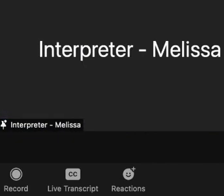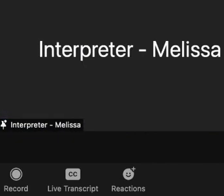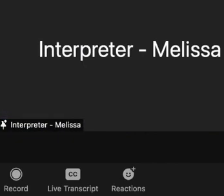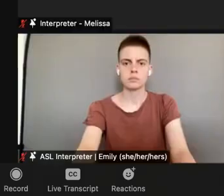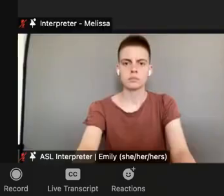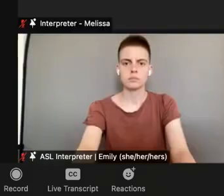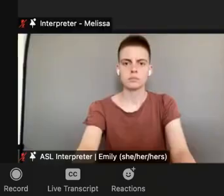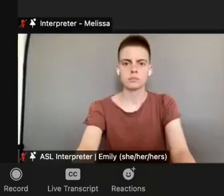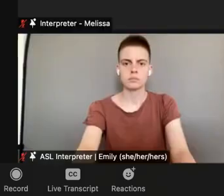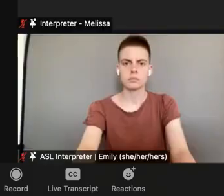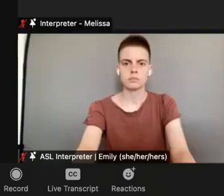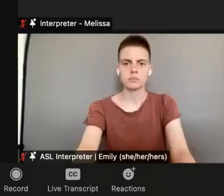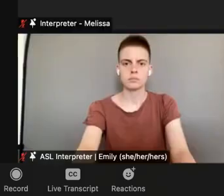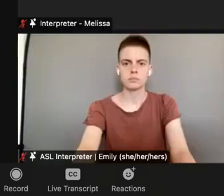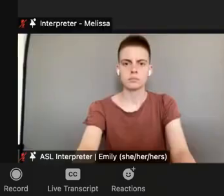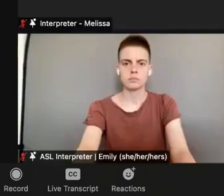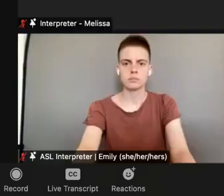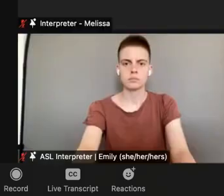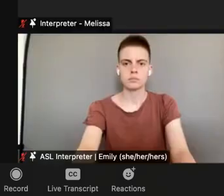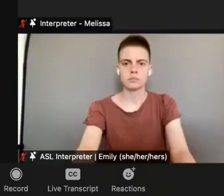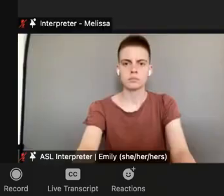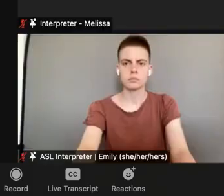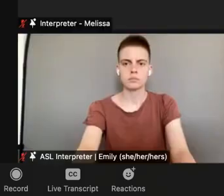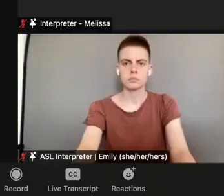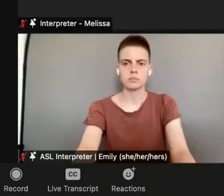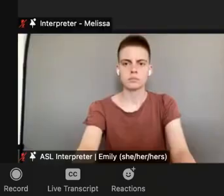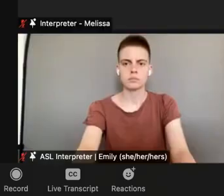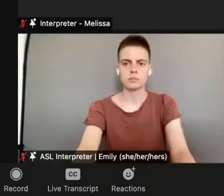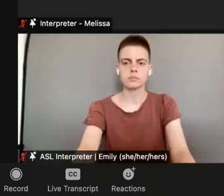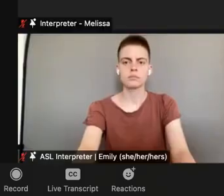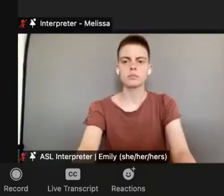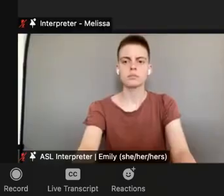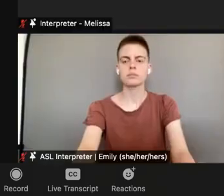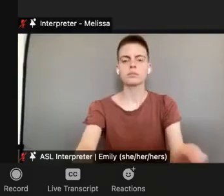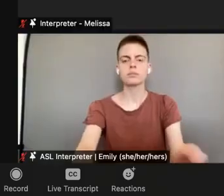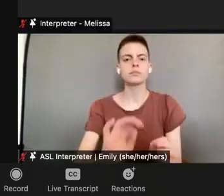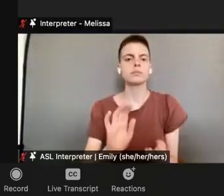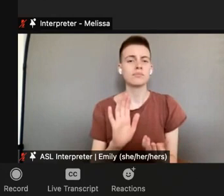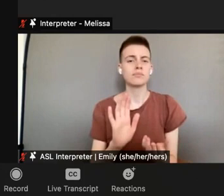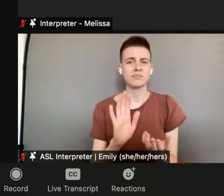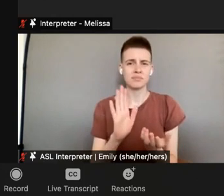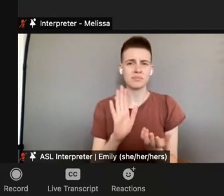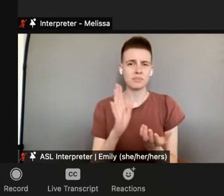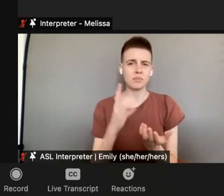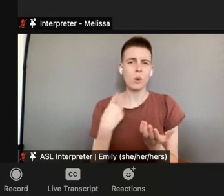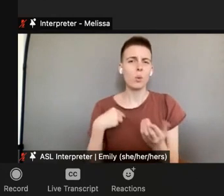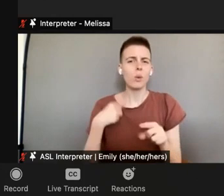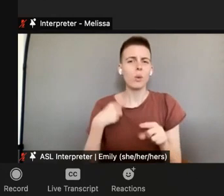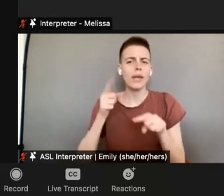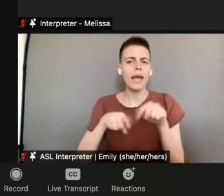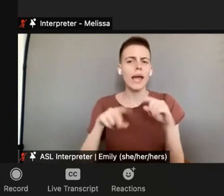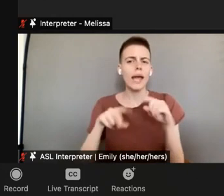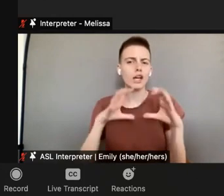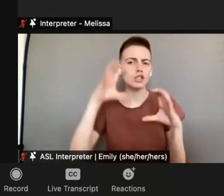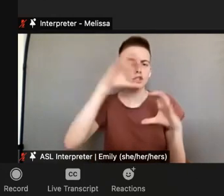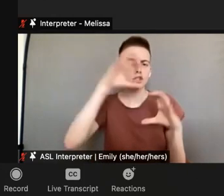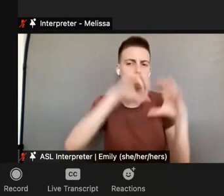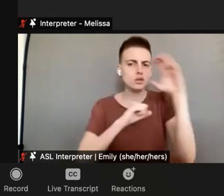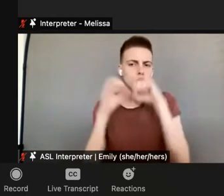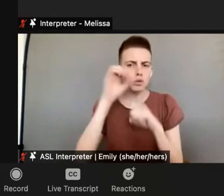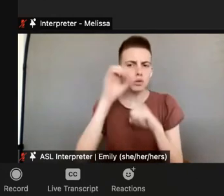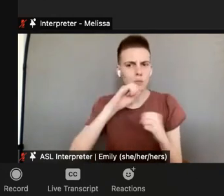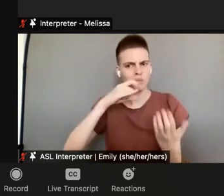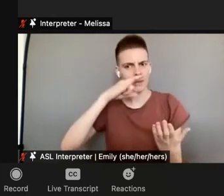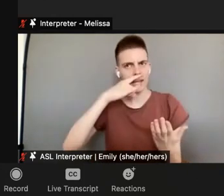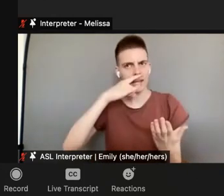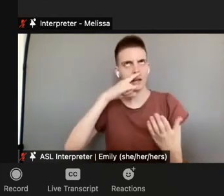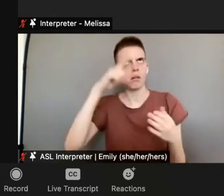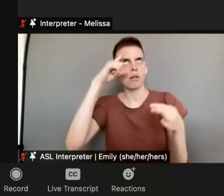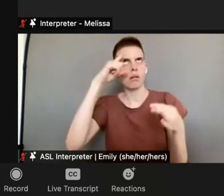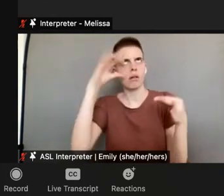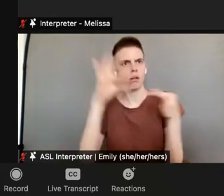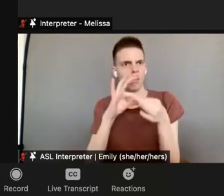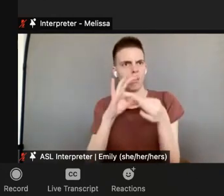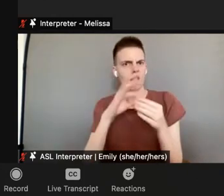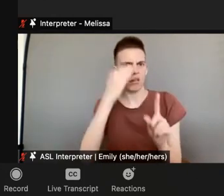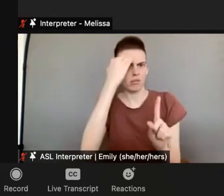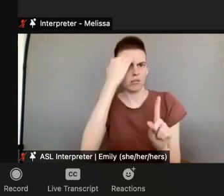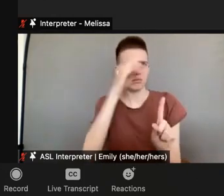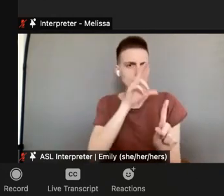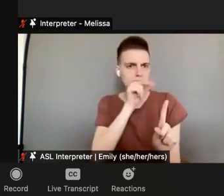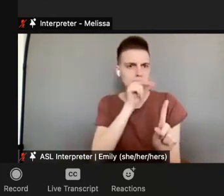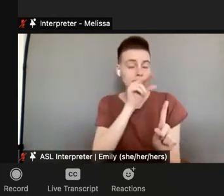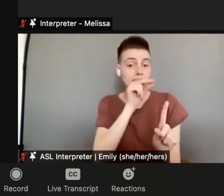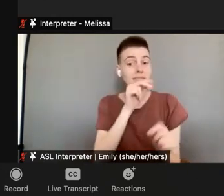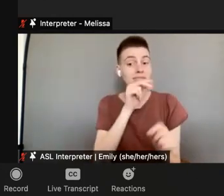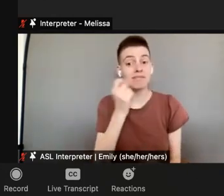is spontaneously picking up this incidental information. By the way, he probably didn't know that the duck mobiles hanging from the ceiling were the